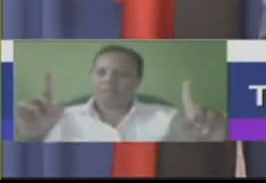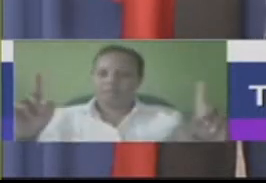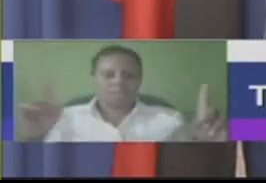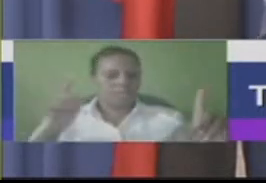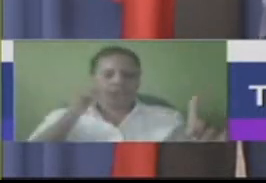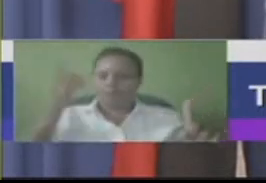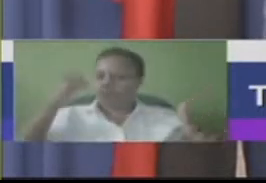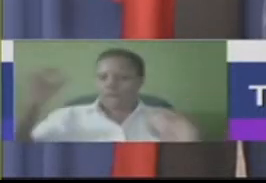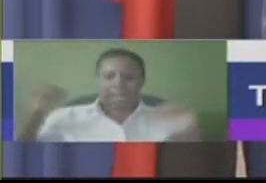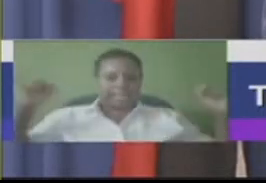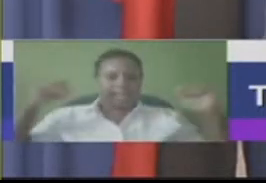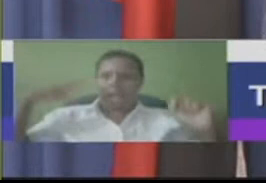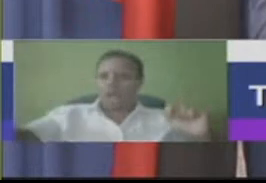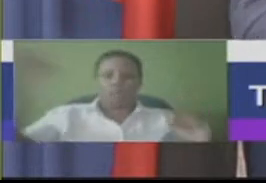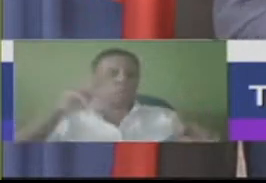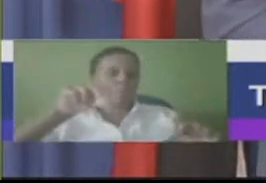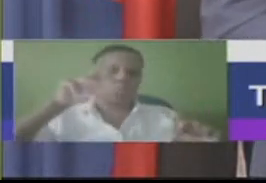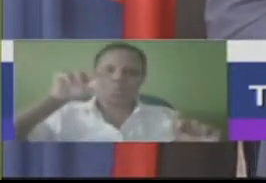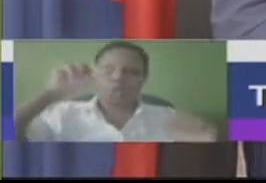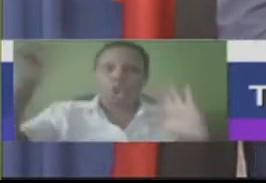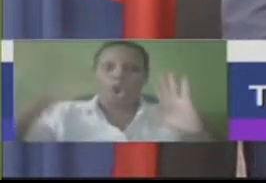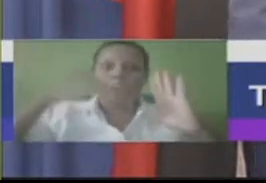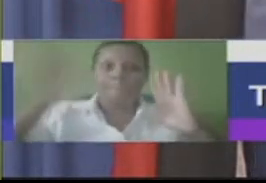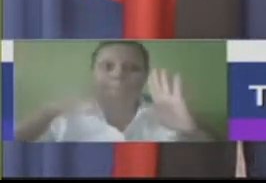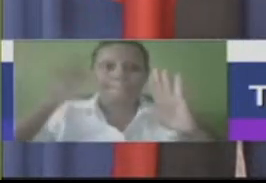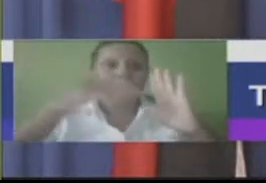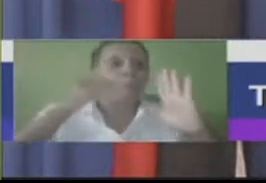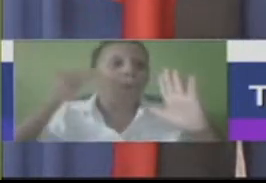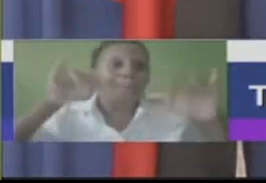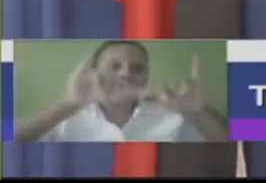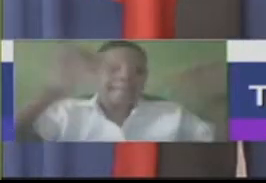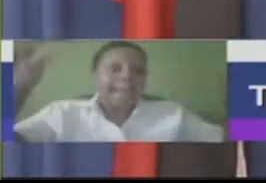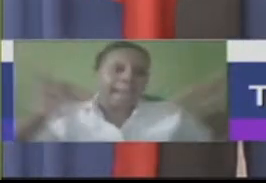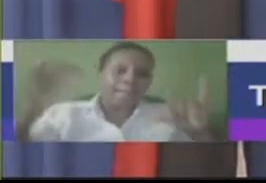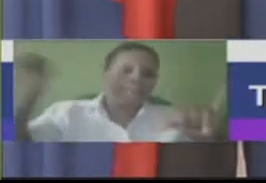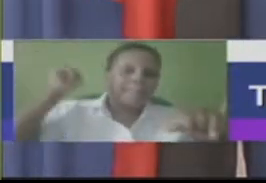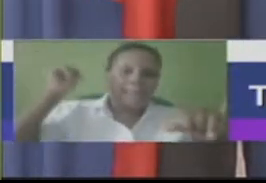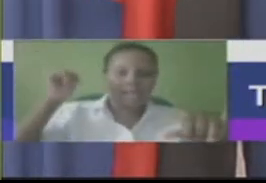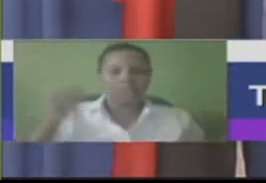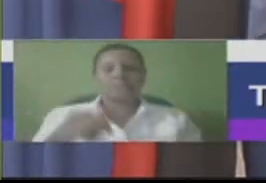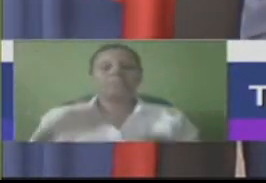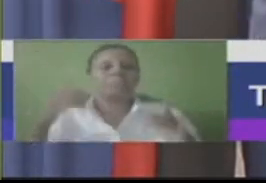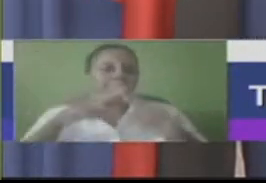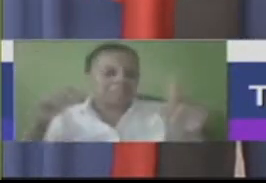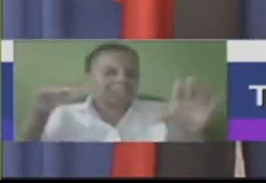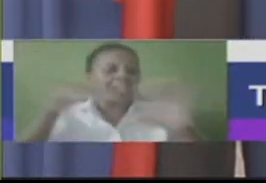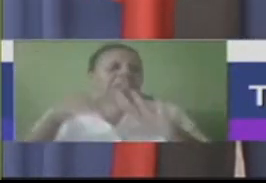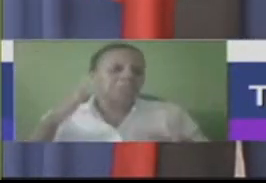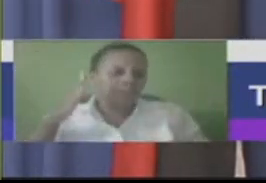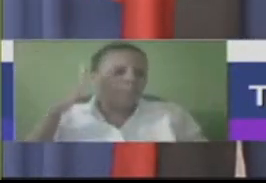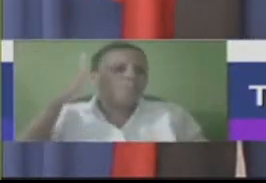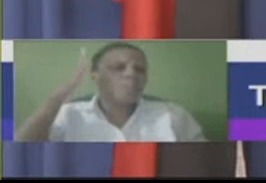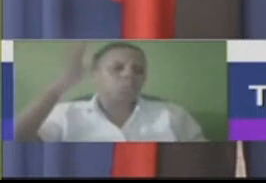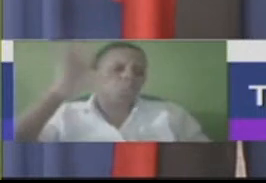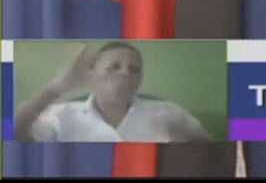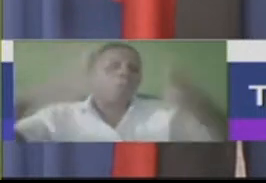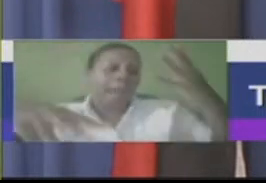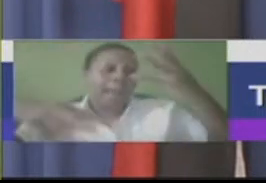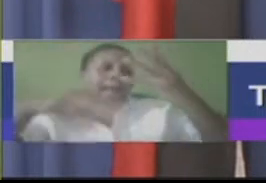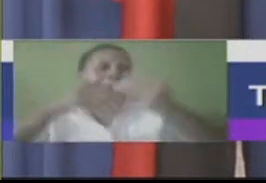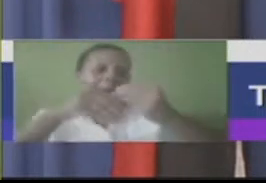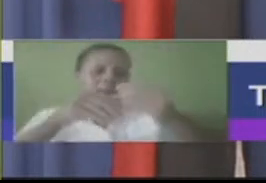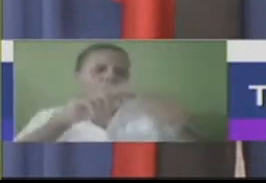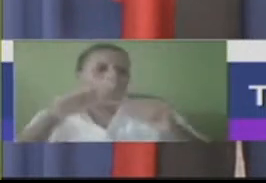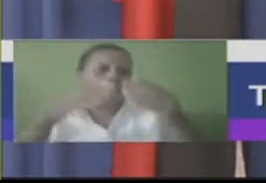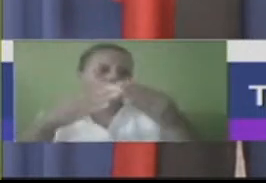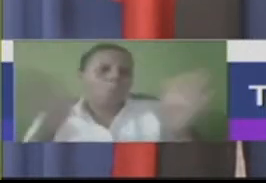pandemic. So later on, we will shift to that. We are making, and the government is aware of it, and